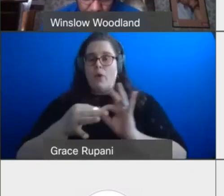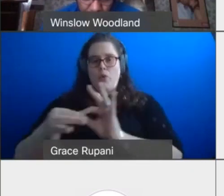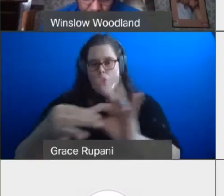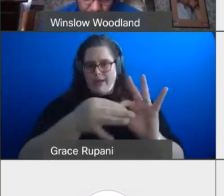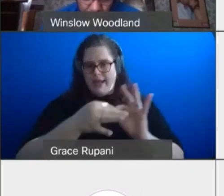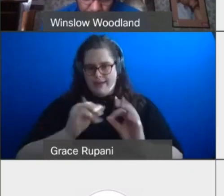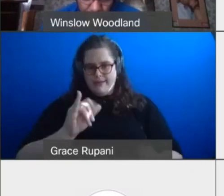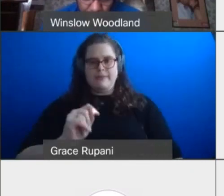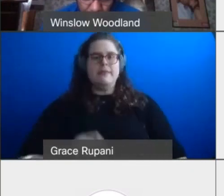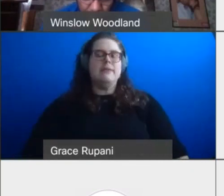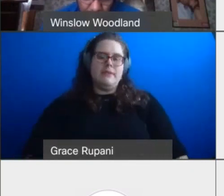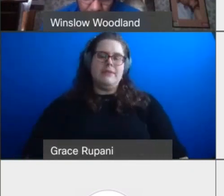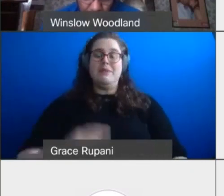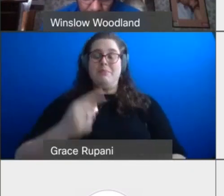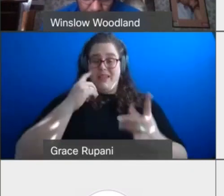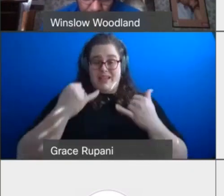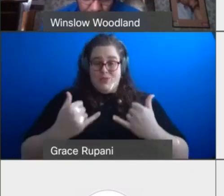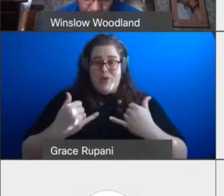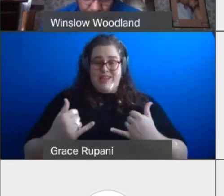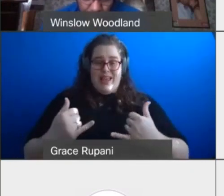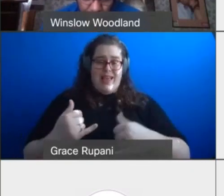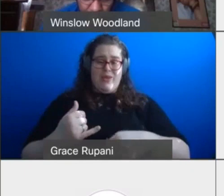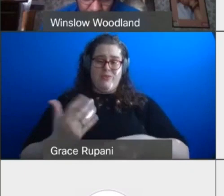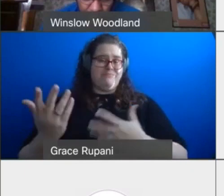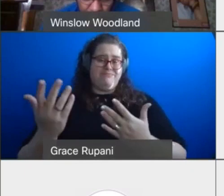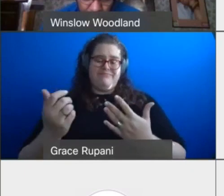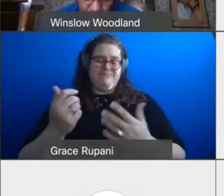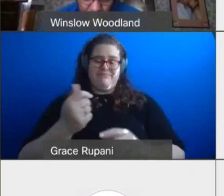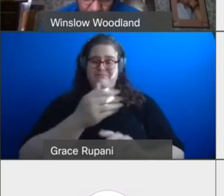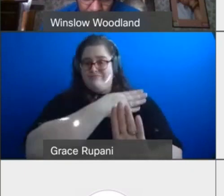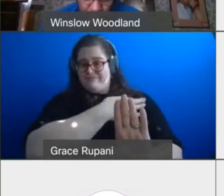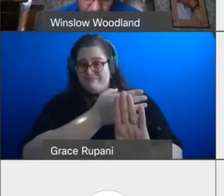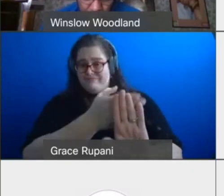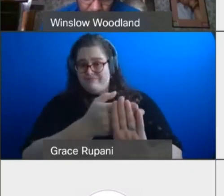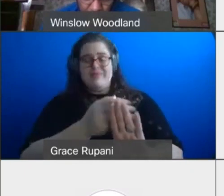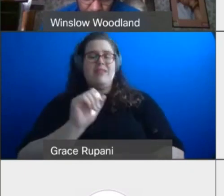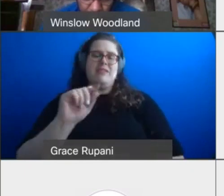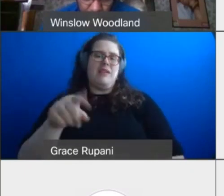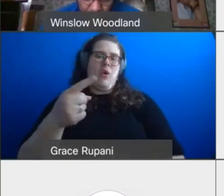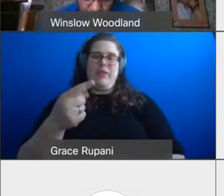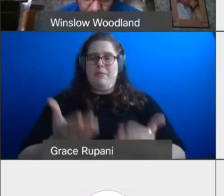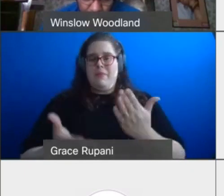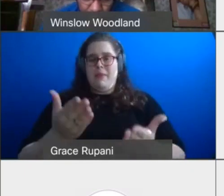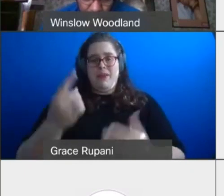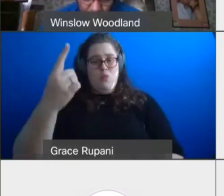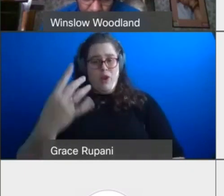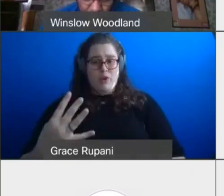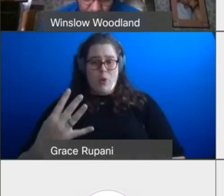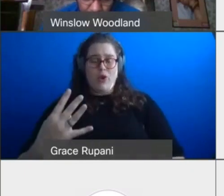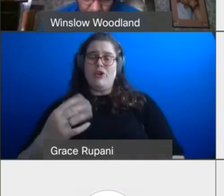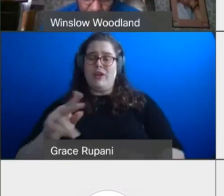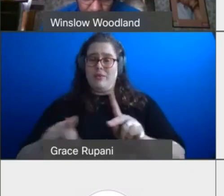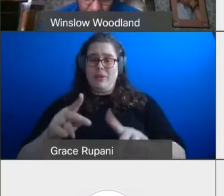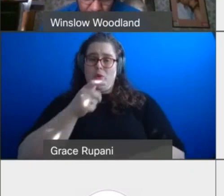point, we've only gotten to a point where we've got a little more than a quarter of the people supported by DDA who've